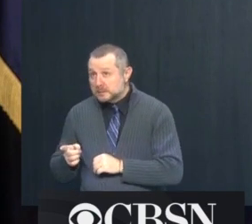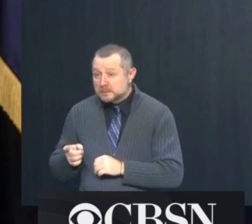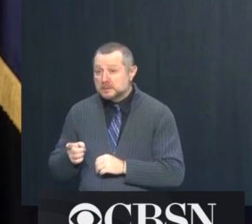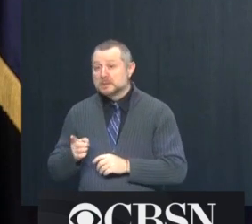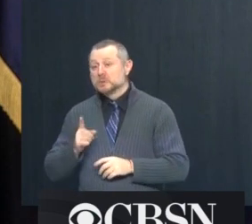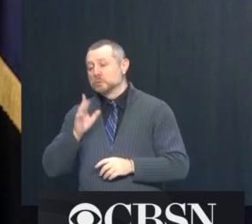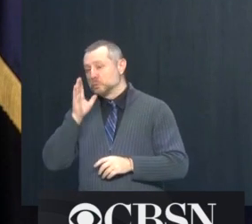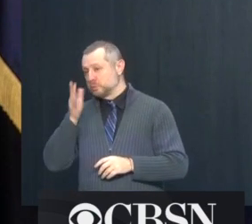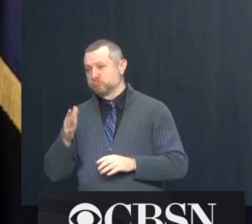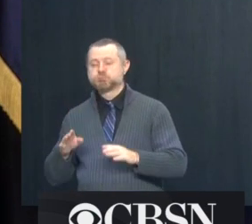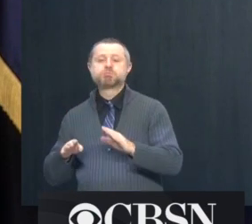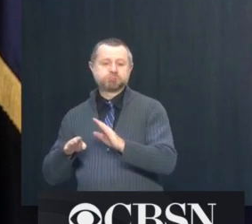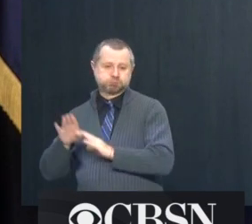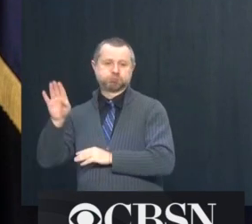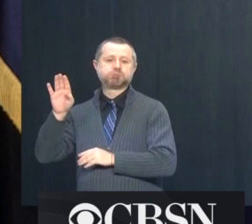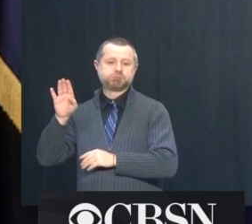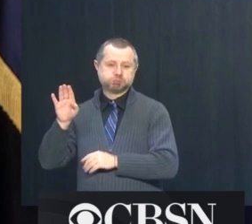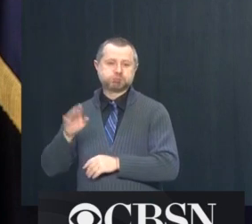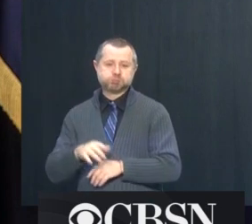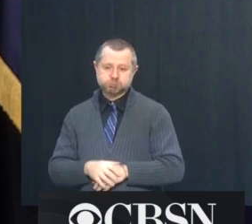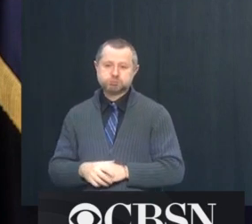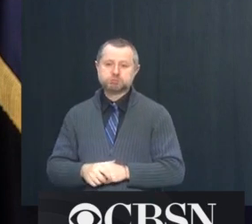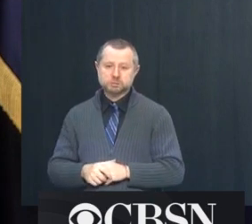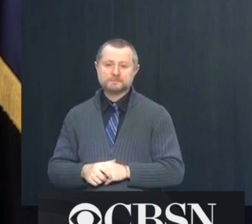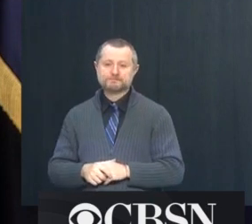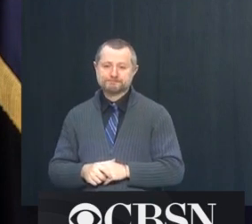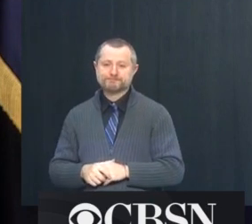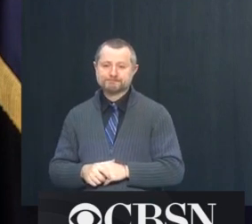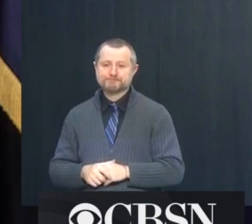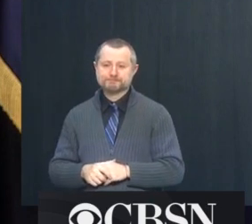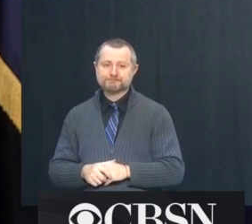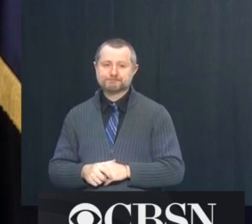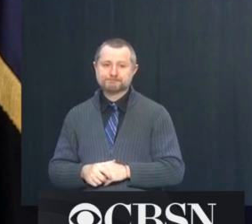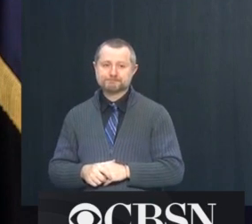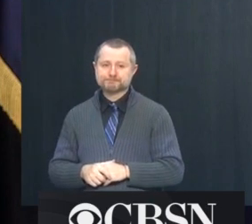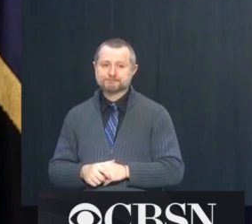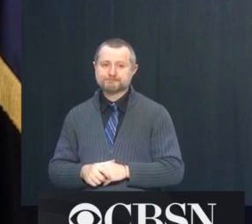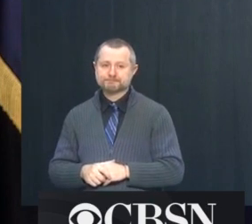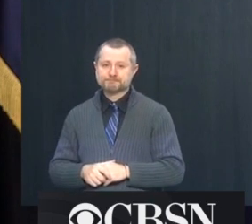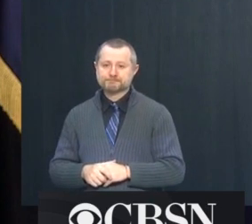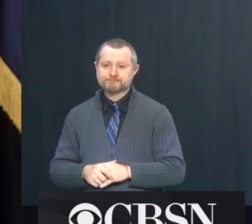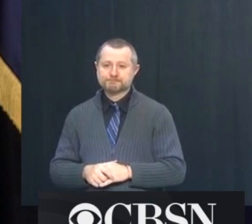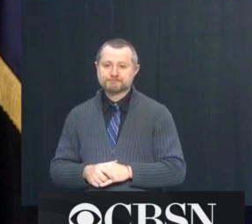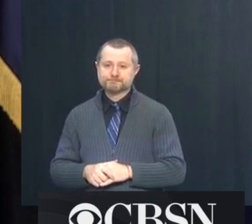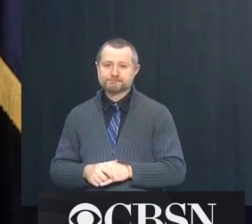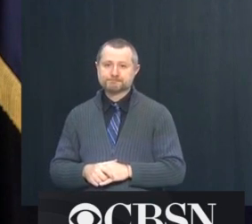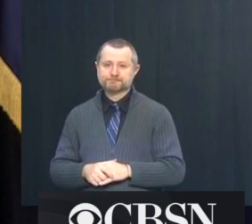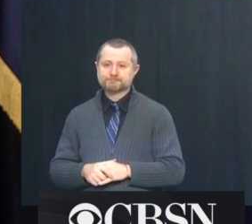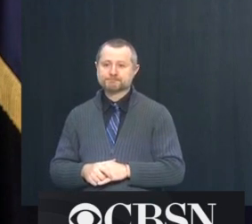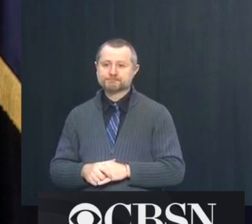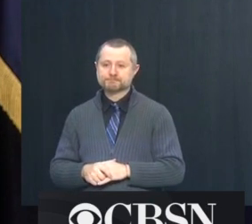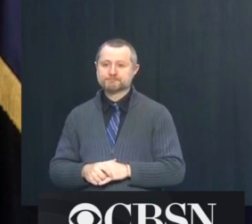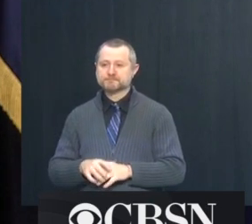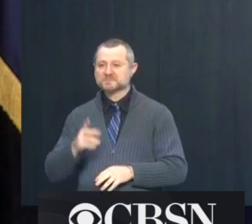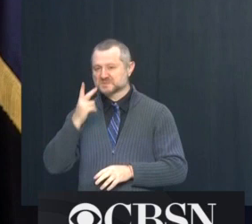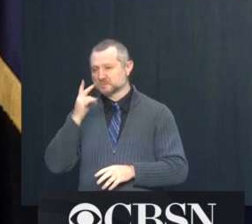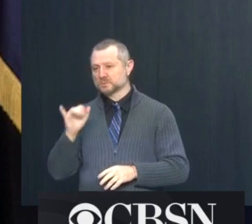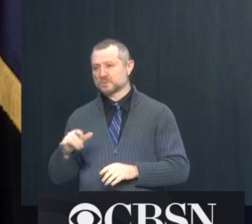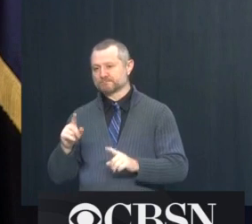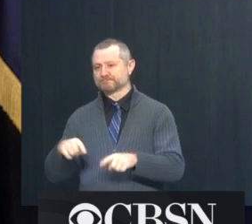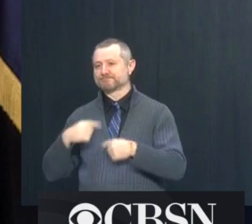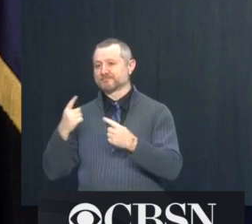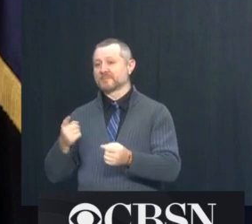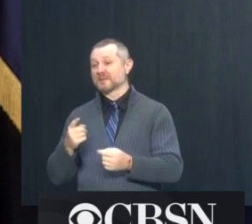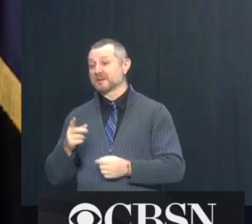surpassed in a matter of time. They were all best case scenario and artificially low.